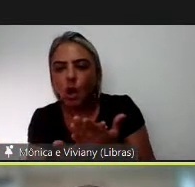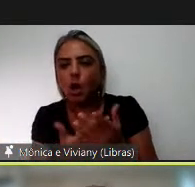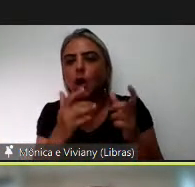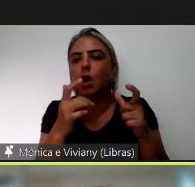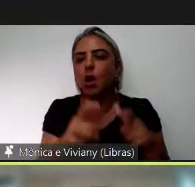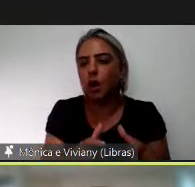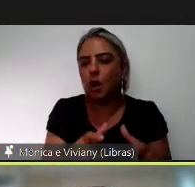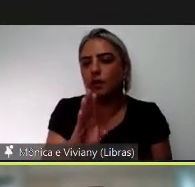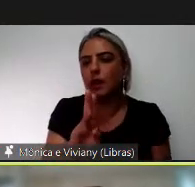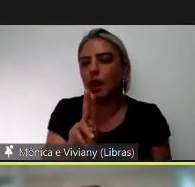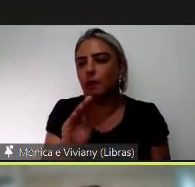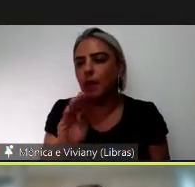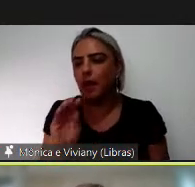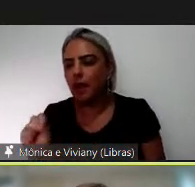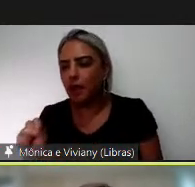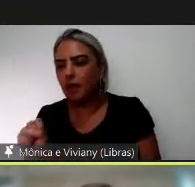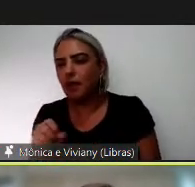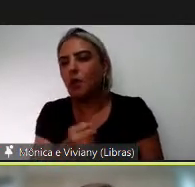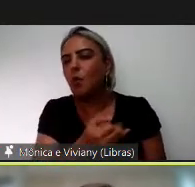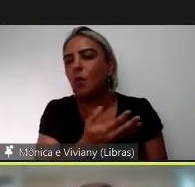intersectoral